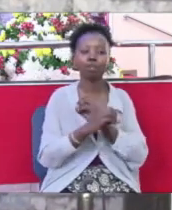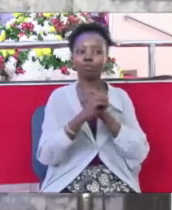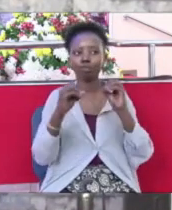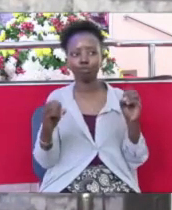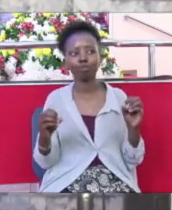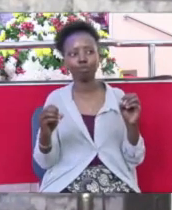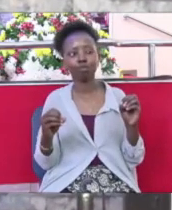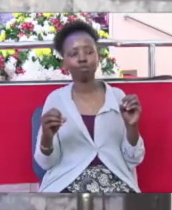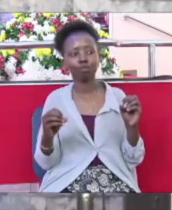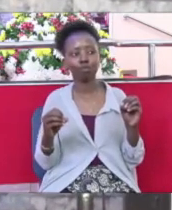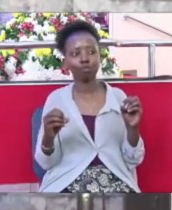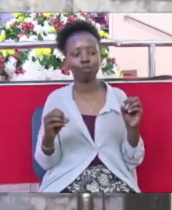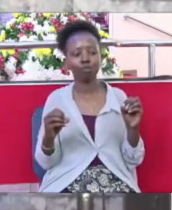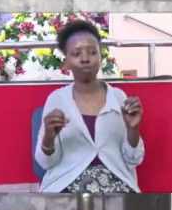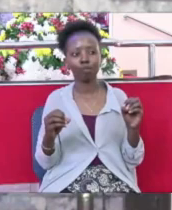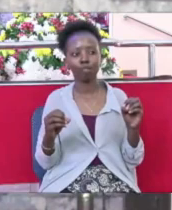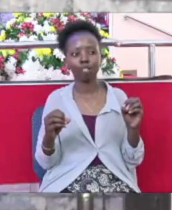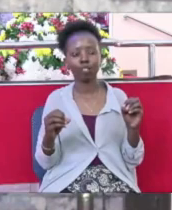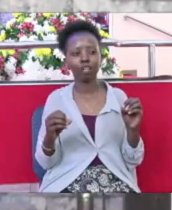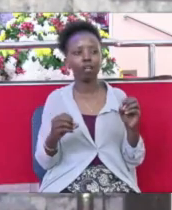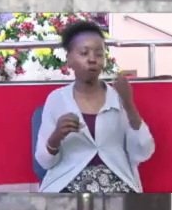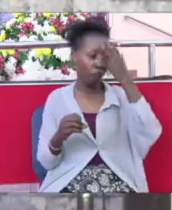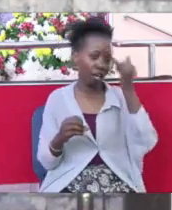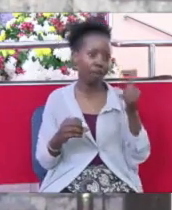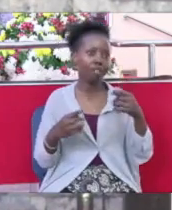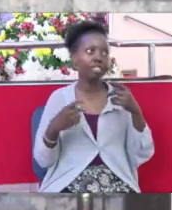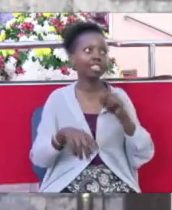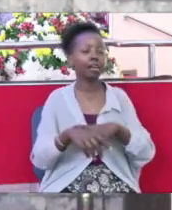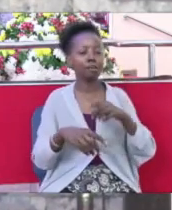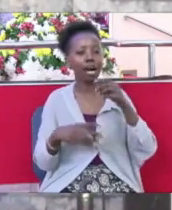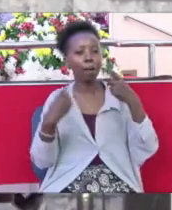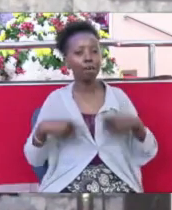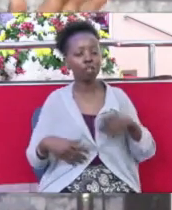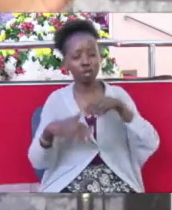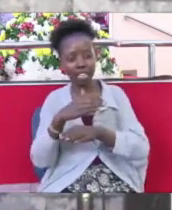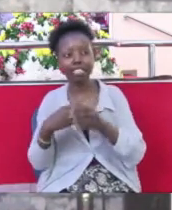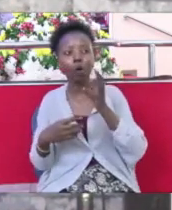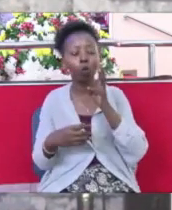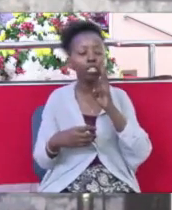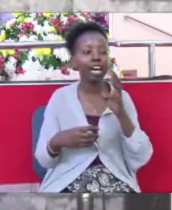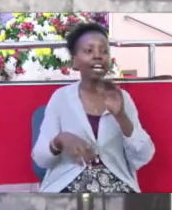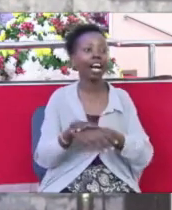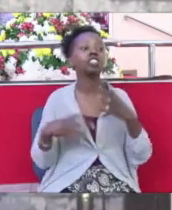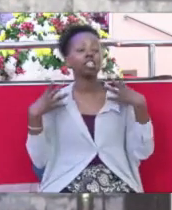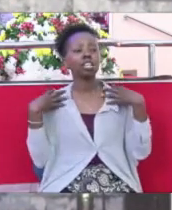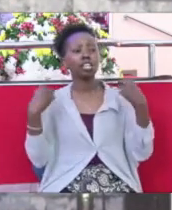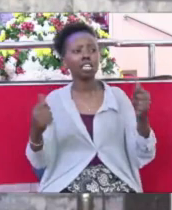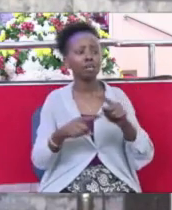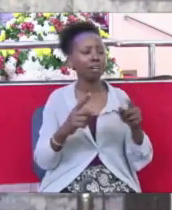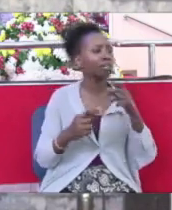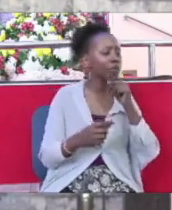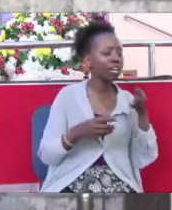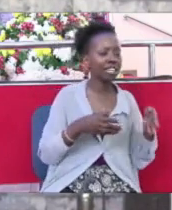was thrown and was healed. Ule ambaye angeweza kutumbukizwa wa kwanza angeweza kupona. But as we see that Jesus did not, it didn't matter that the man has been there for that 8 years.